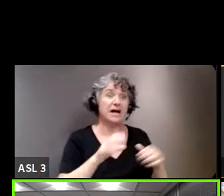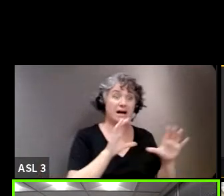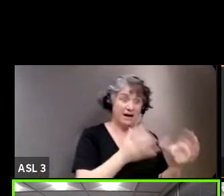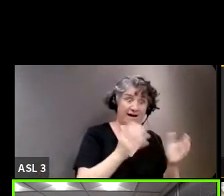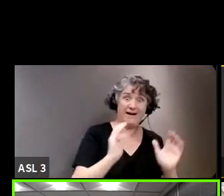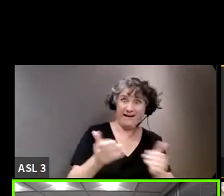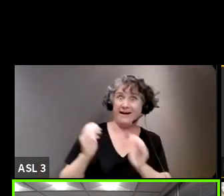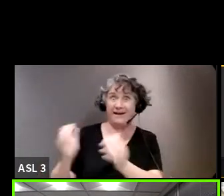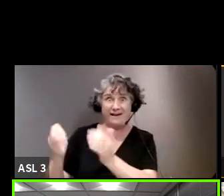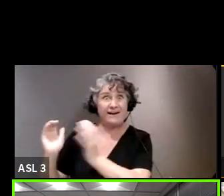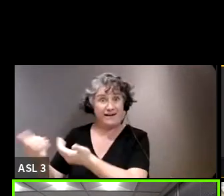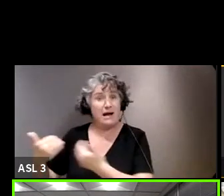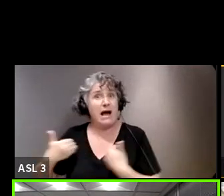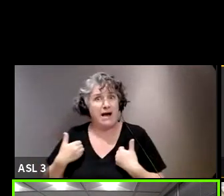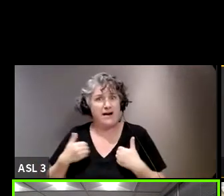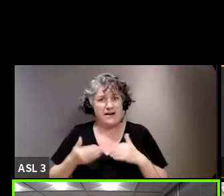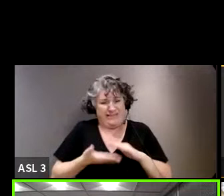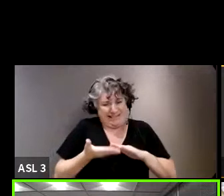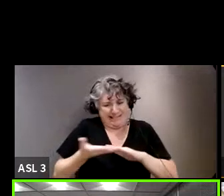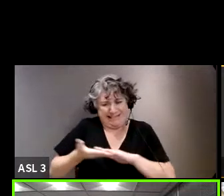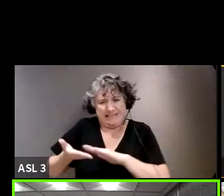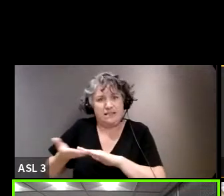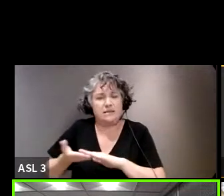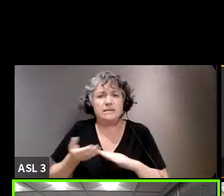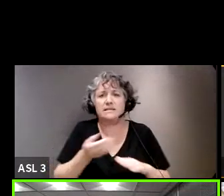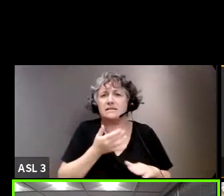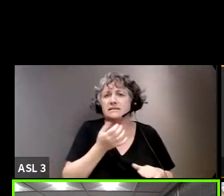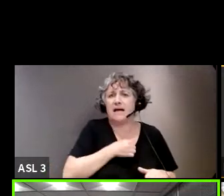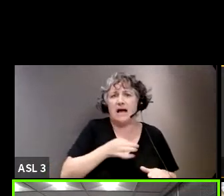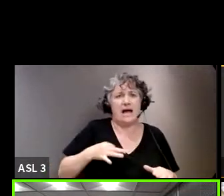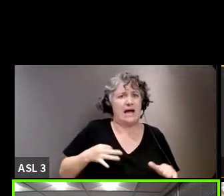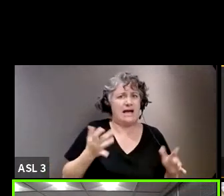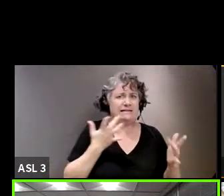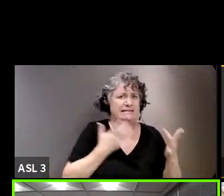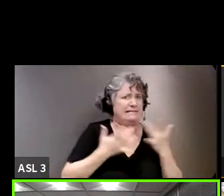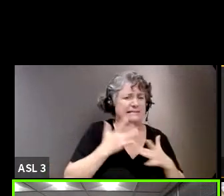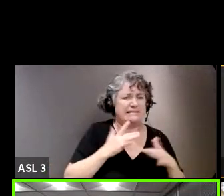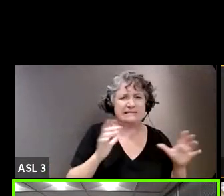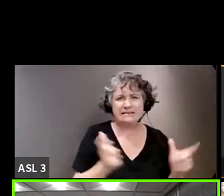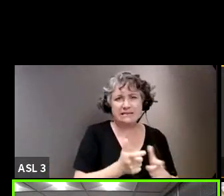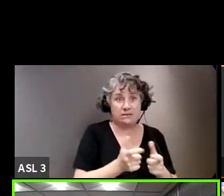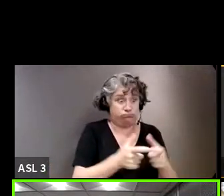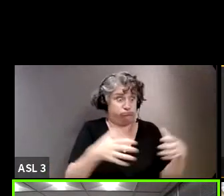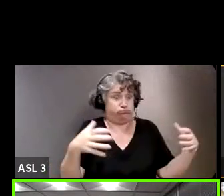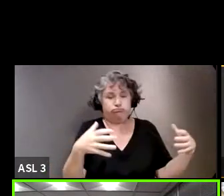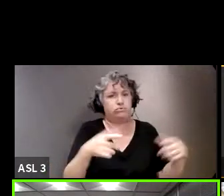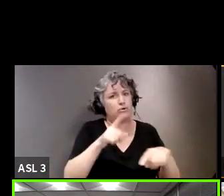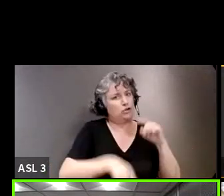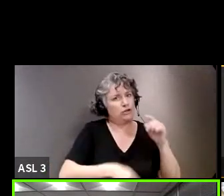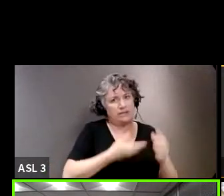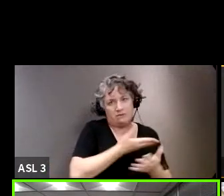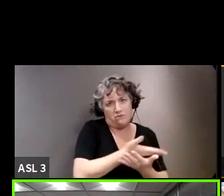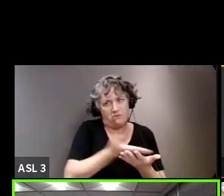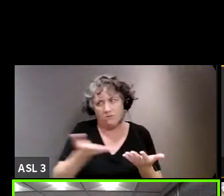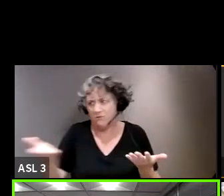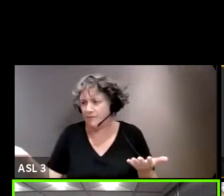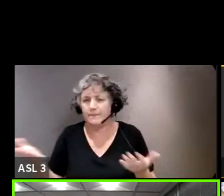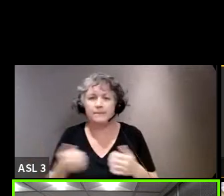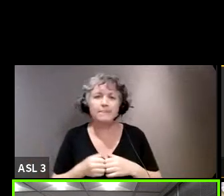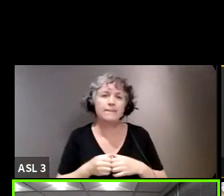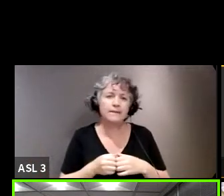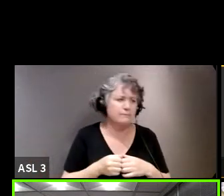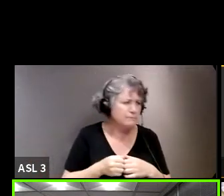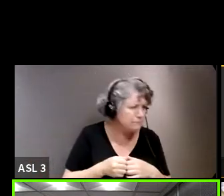because we have not been able to continue to hire for growth in those areas now the trend lines around guns and gang